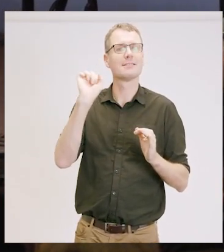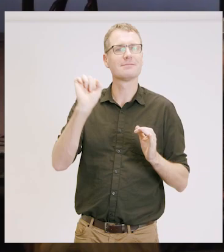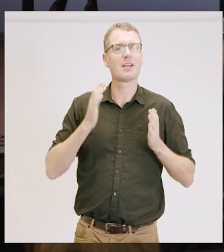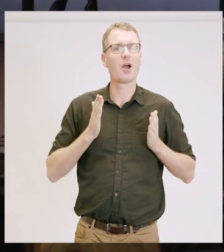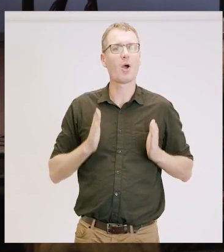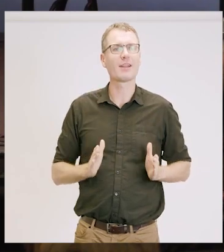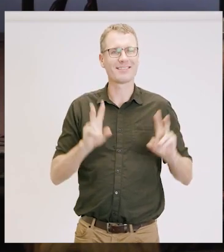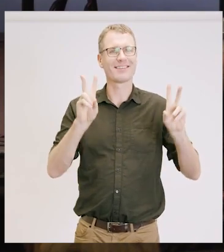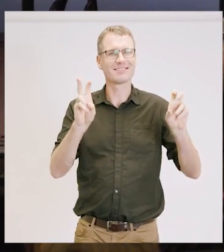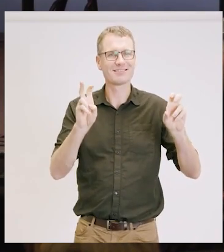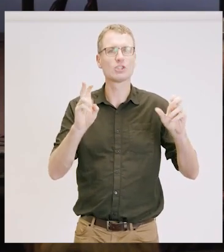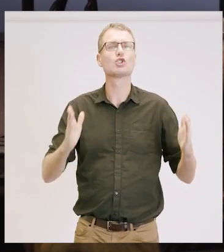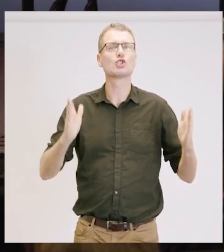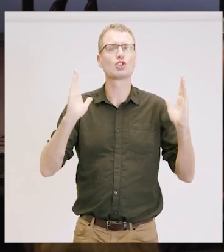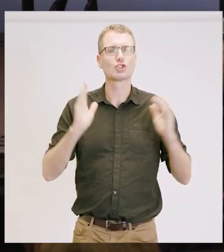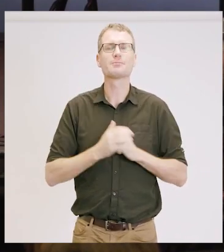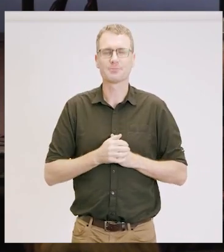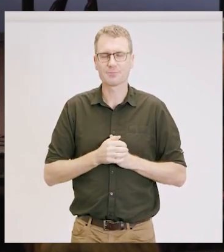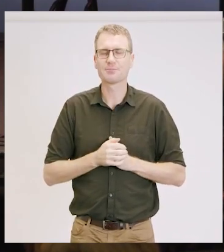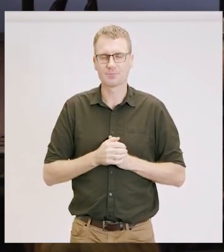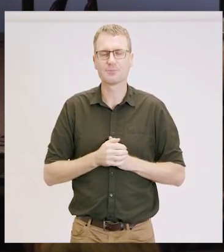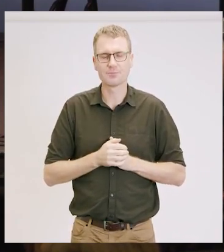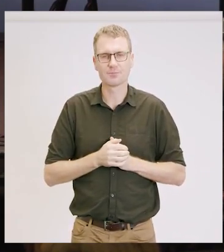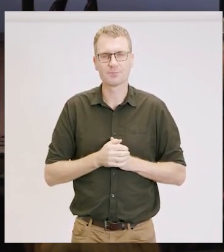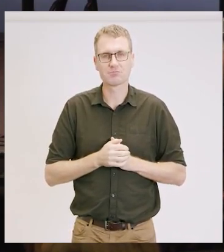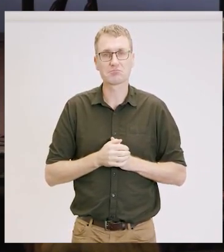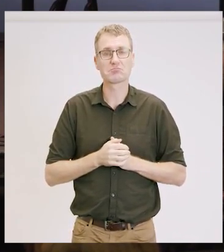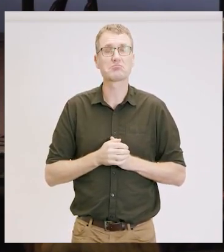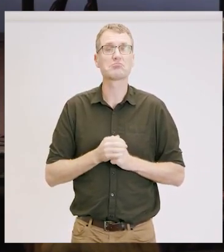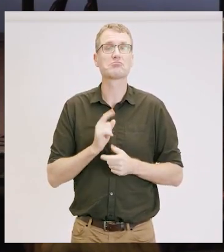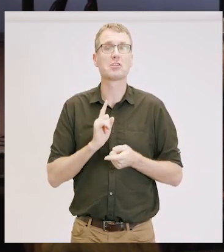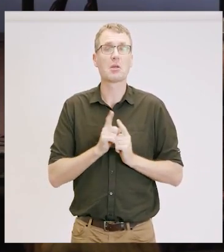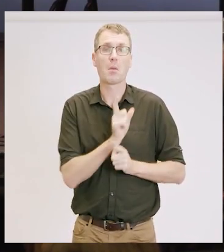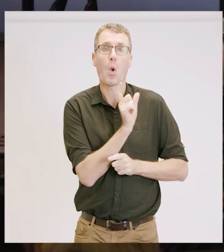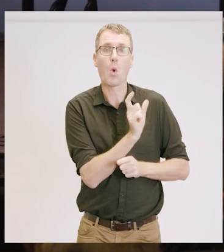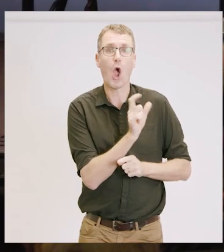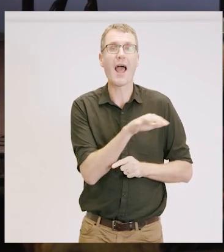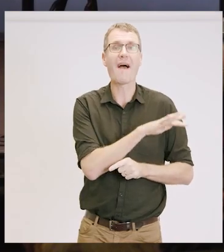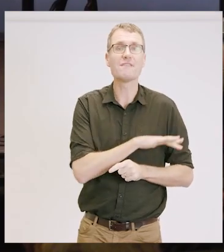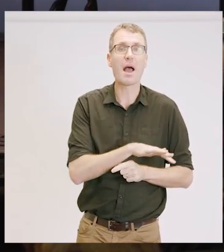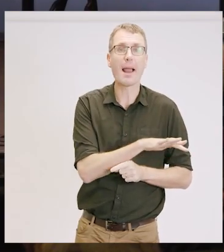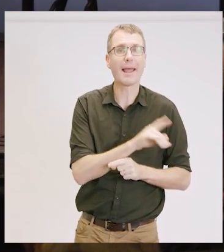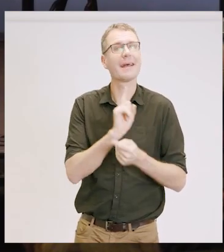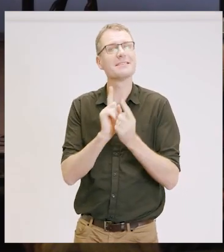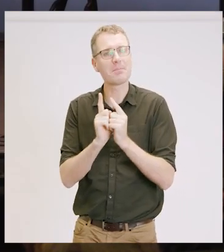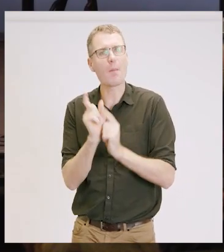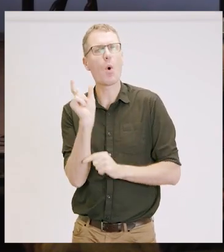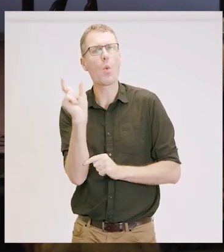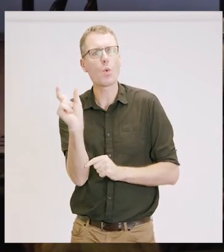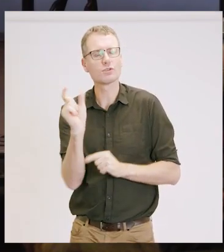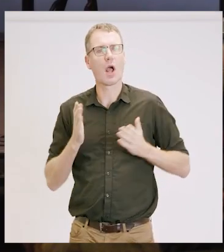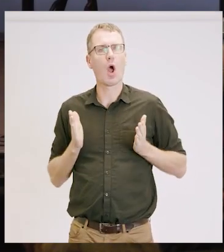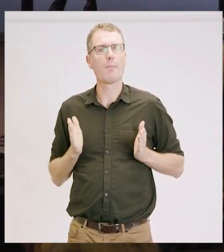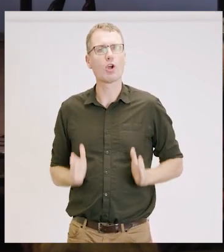Christ always means the church. And so sometimes it talks about family, sometimes it talks about the body. And it's